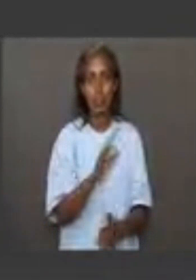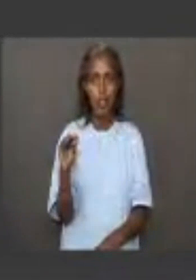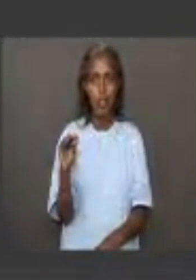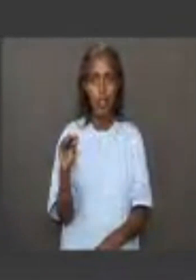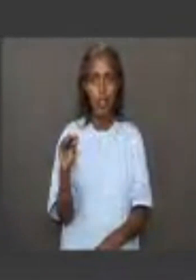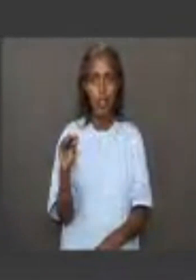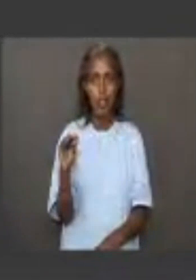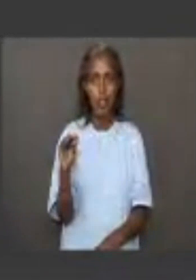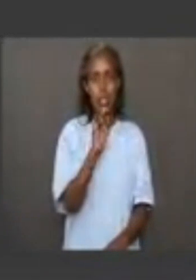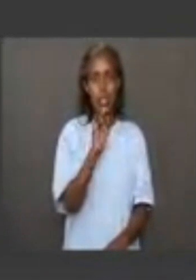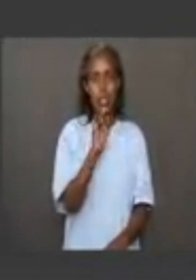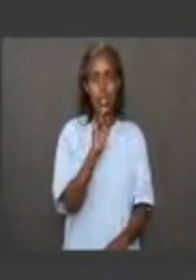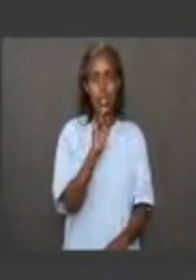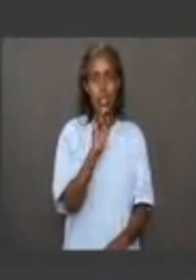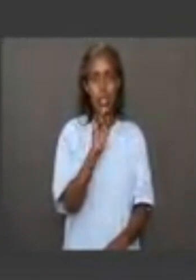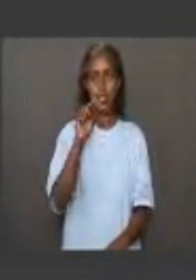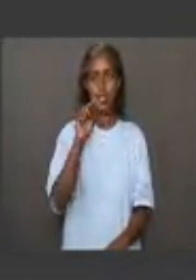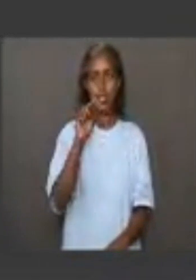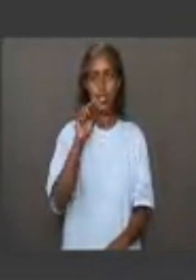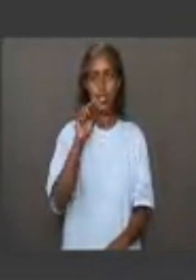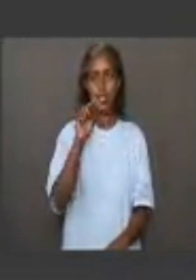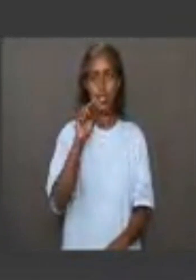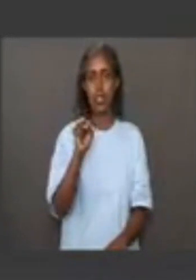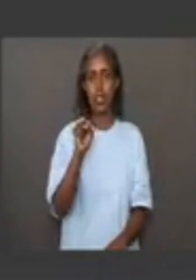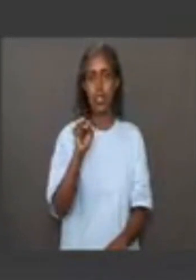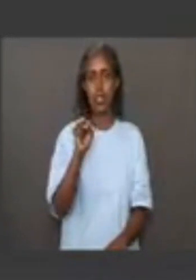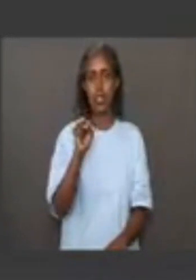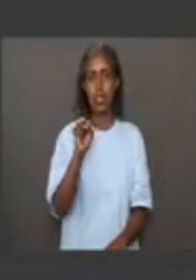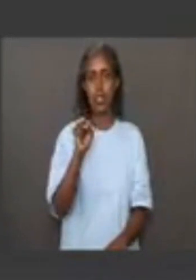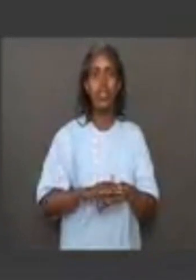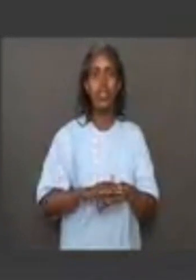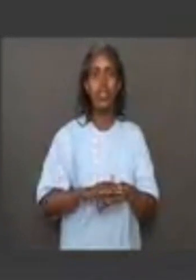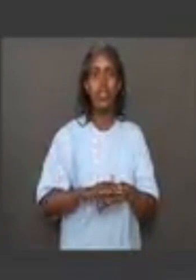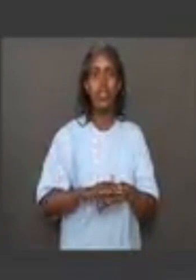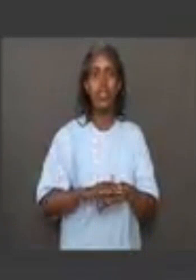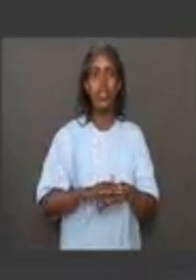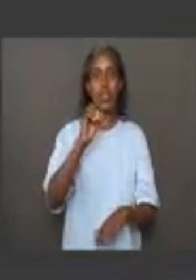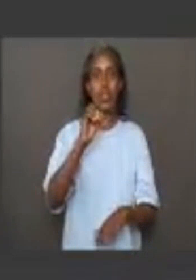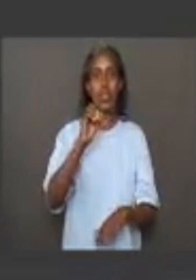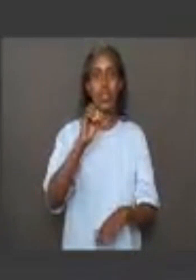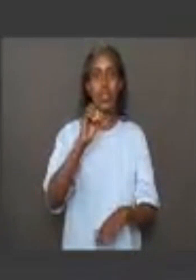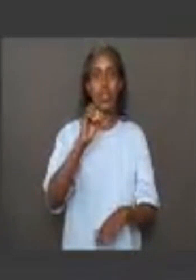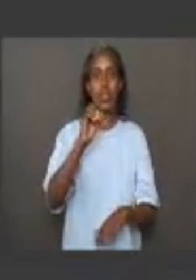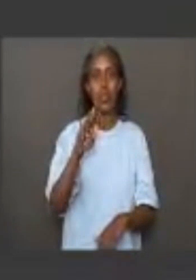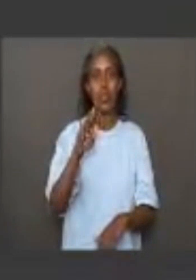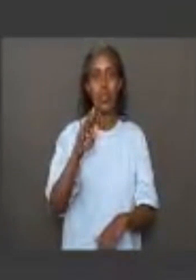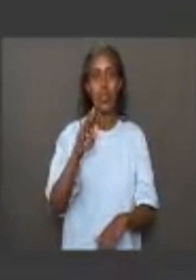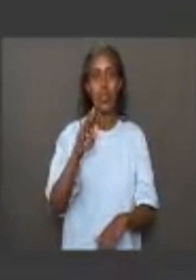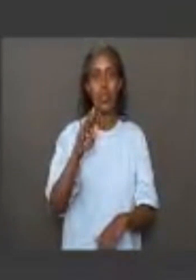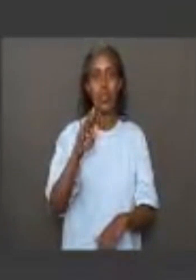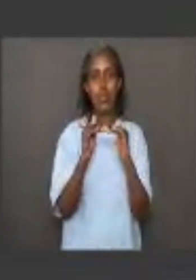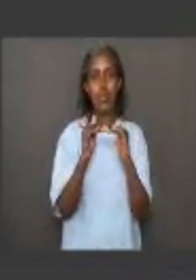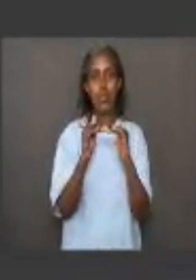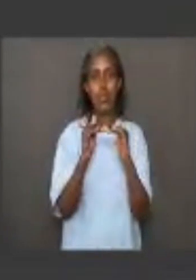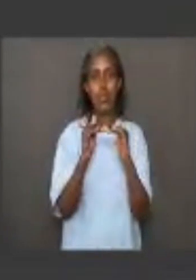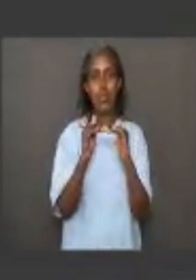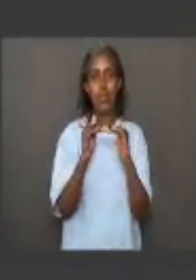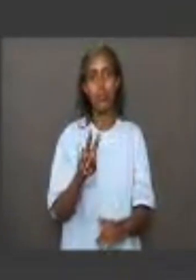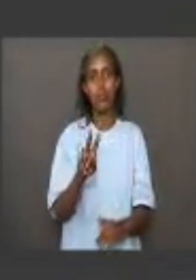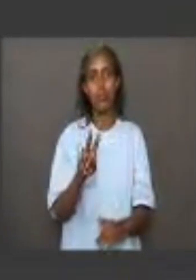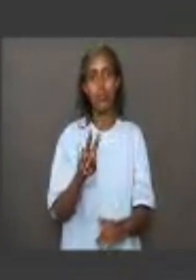integer n is greater than or equal to 2,